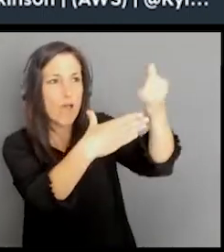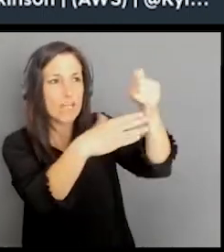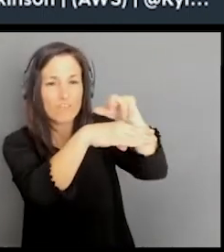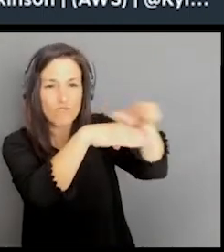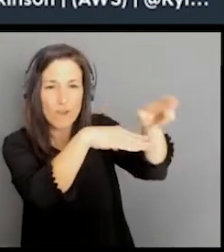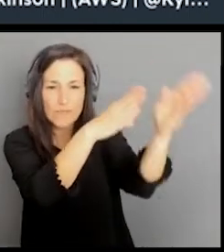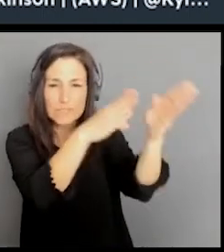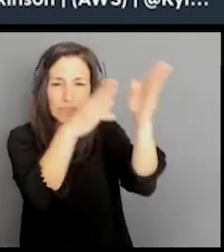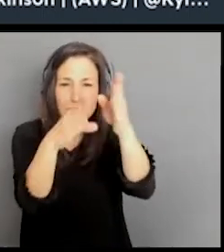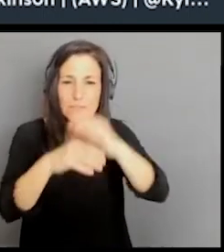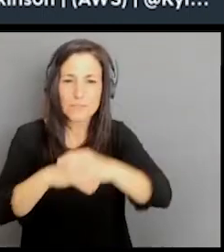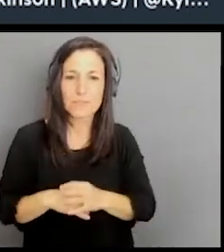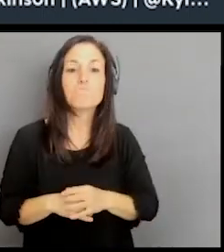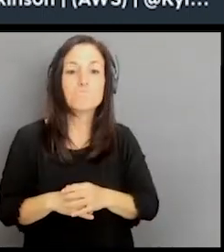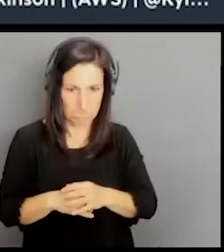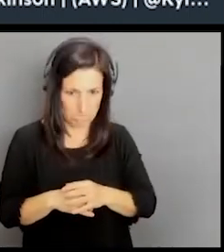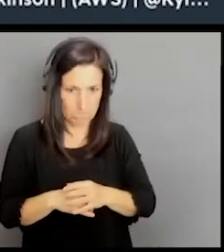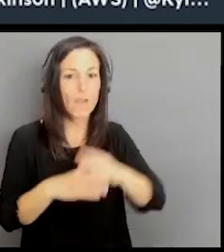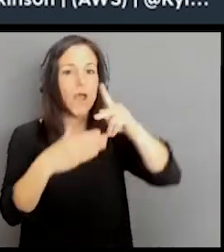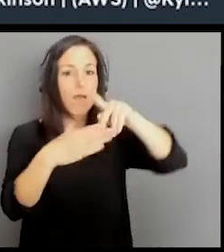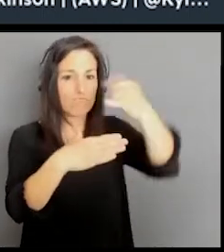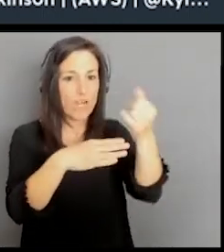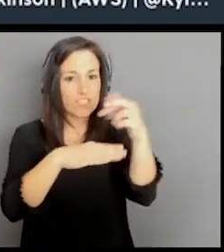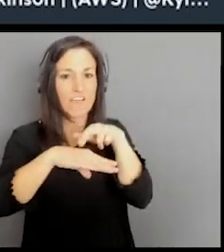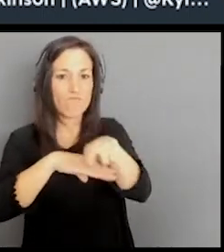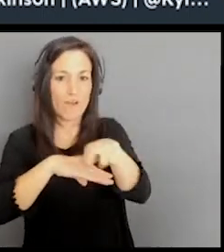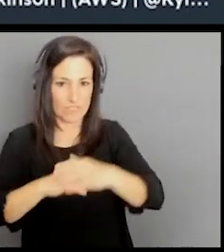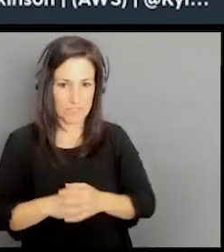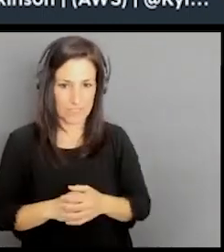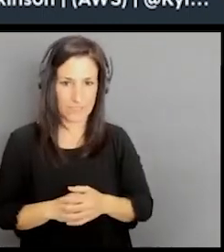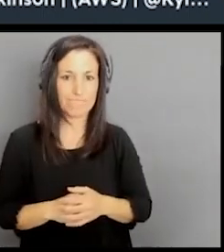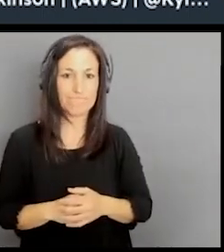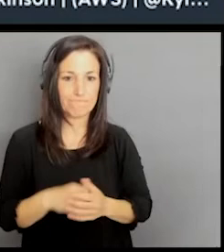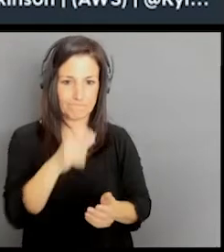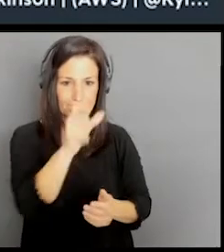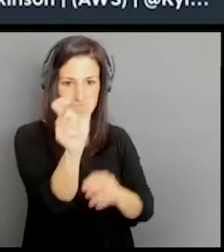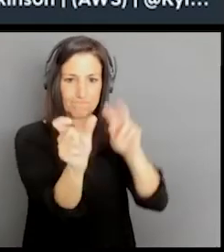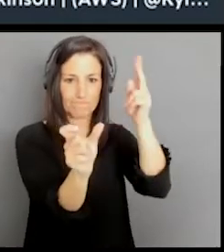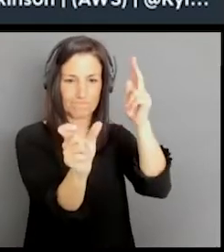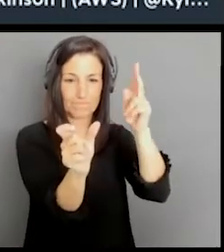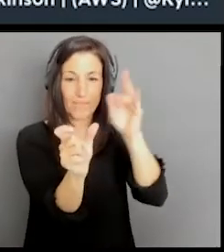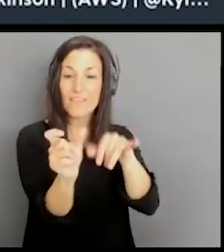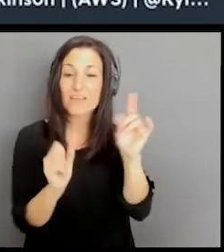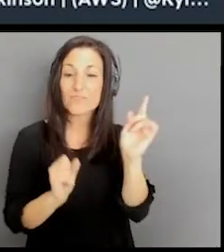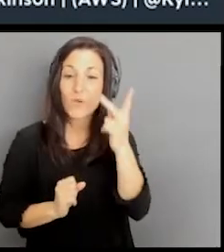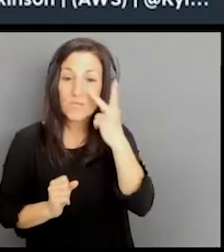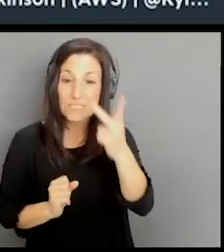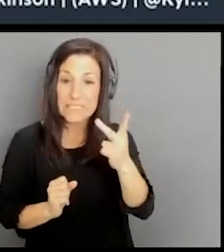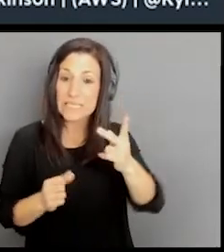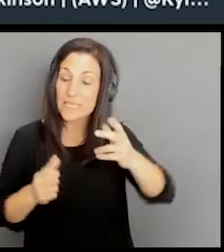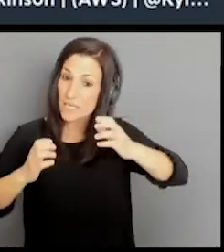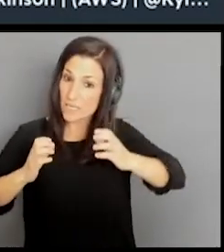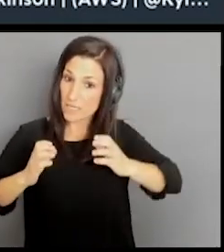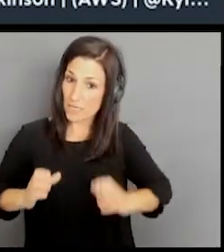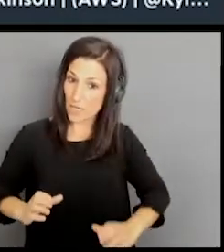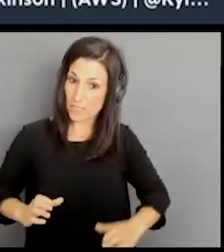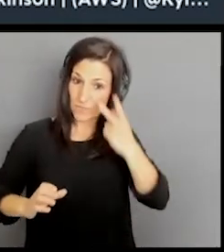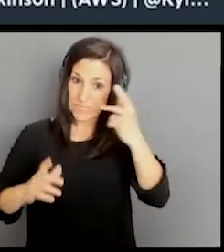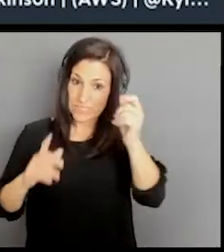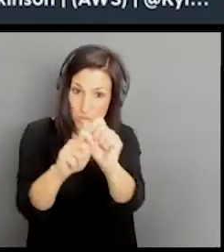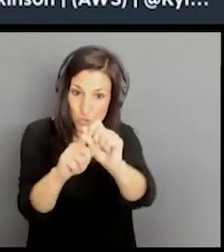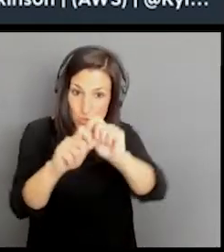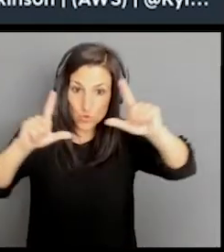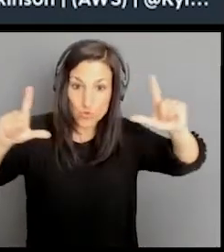let's look at project references. So this is really where we see customers kind of get a zoomed in